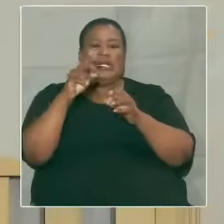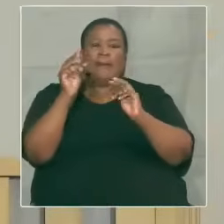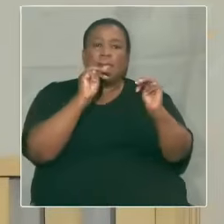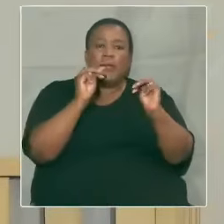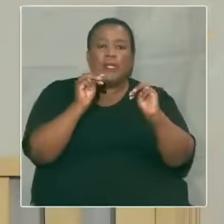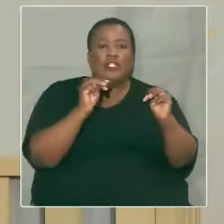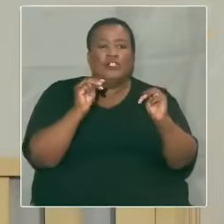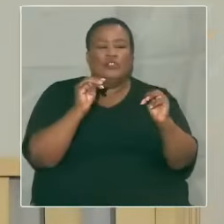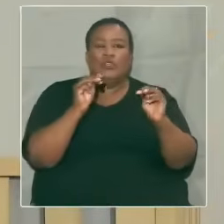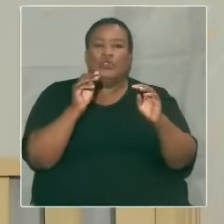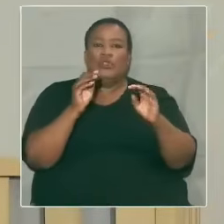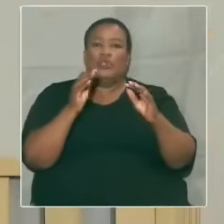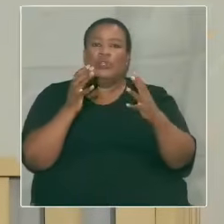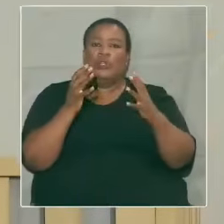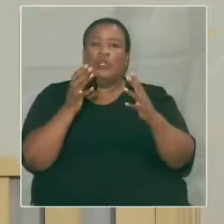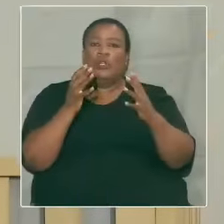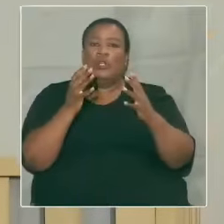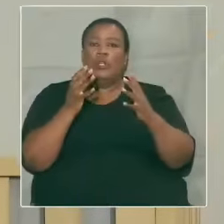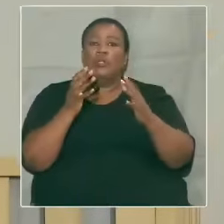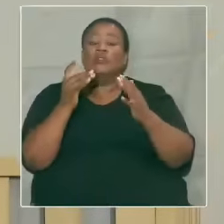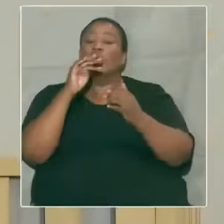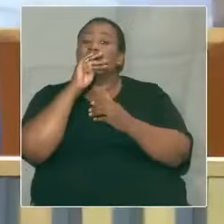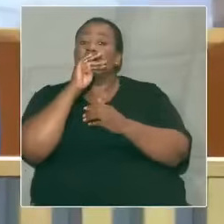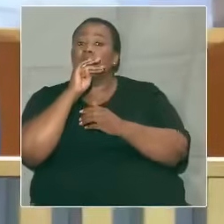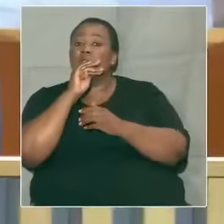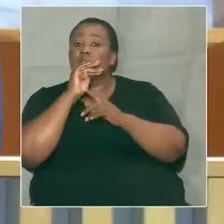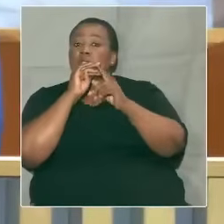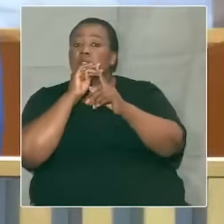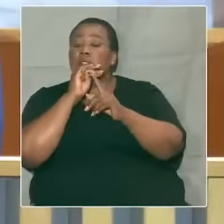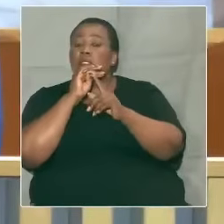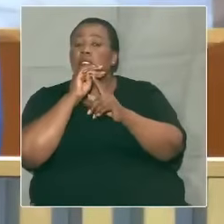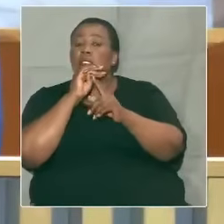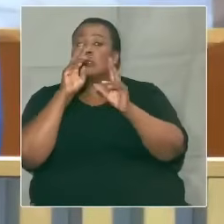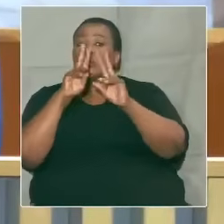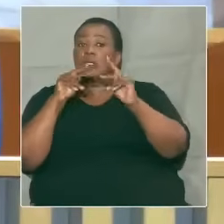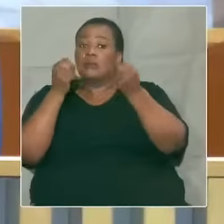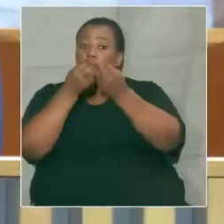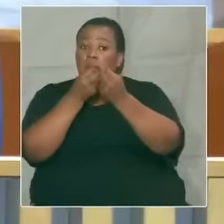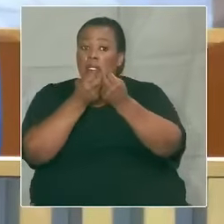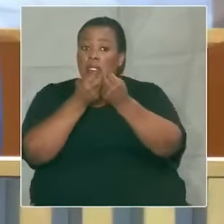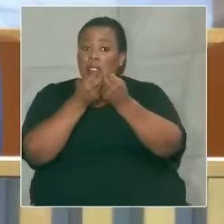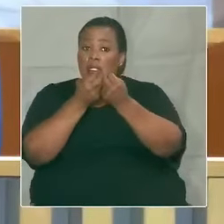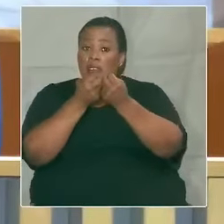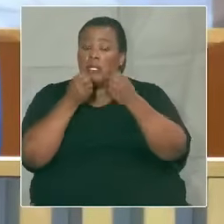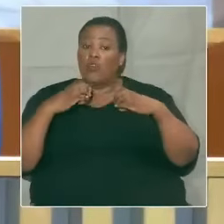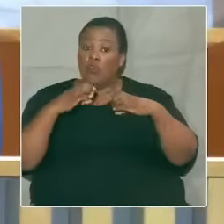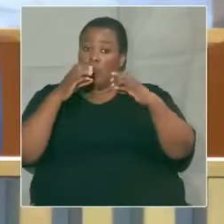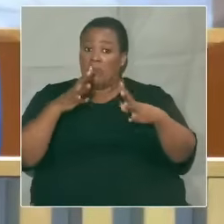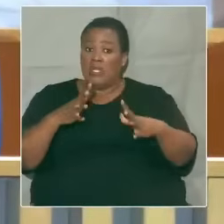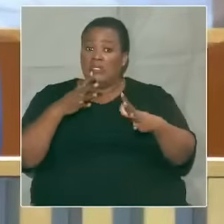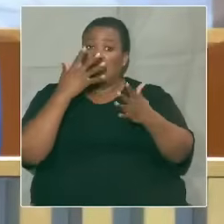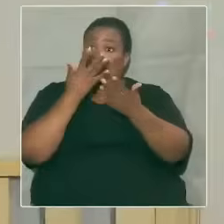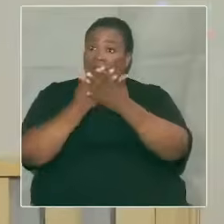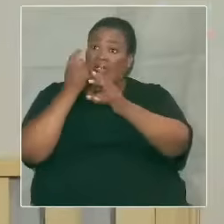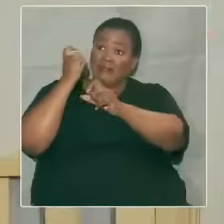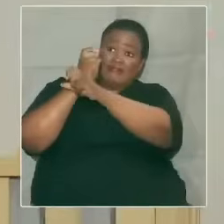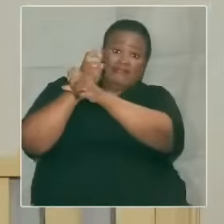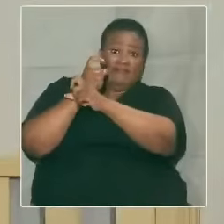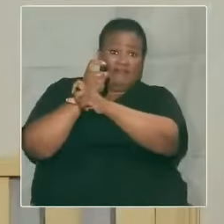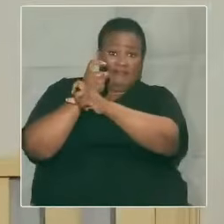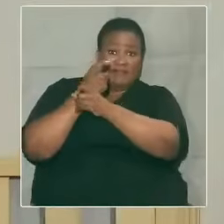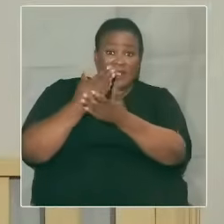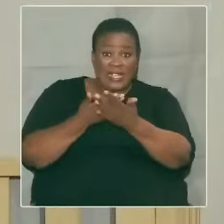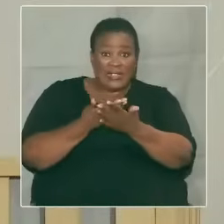would a national commissioner be legally entitled to disobey the minister? Just come